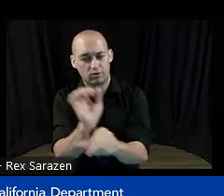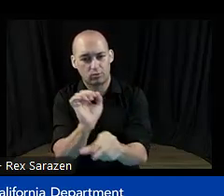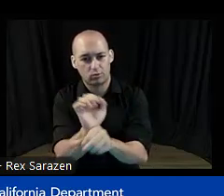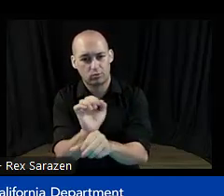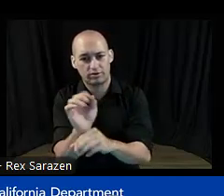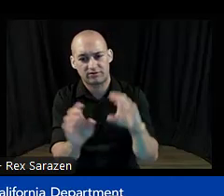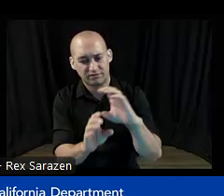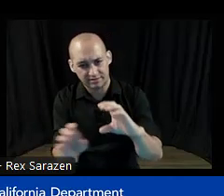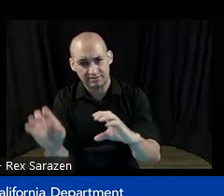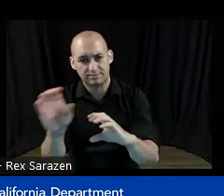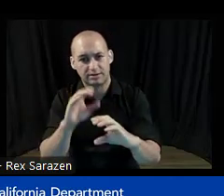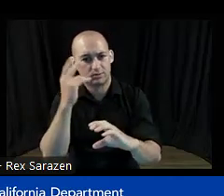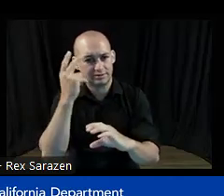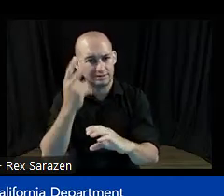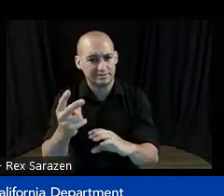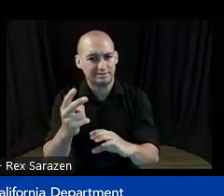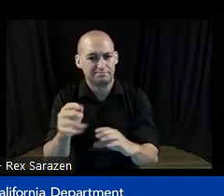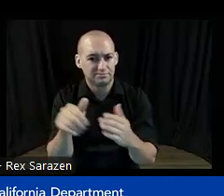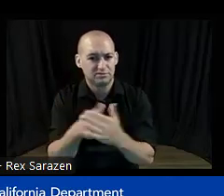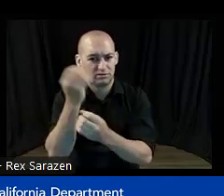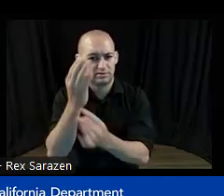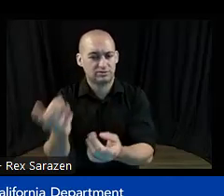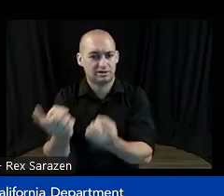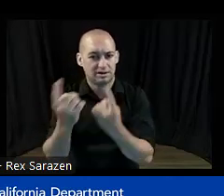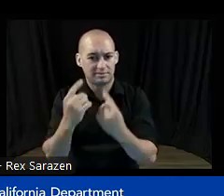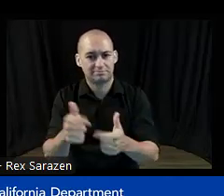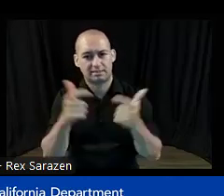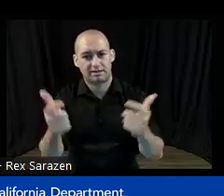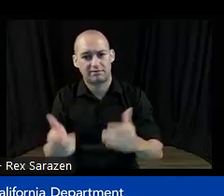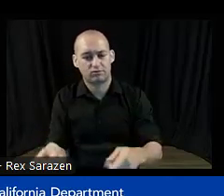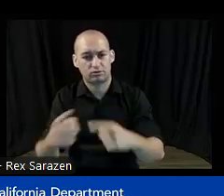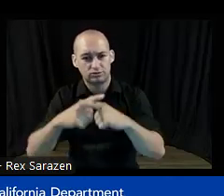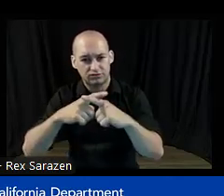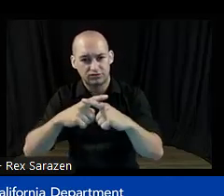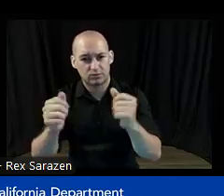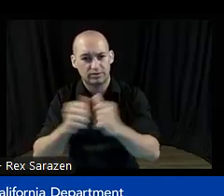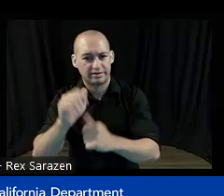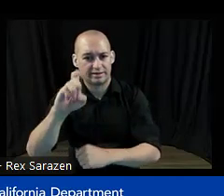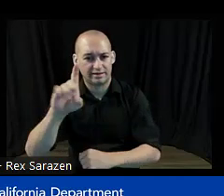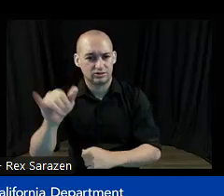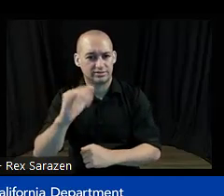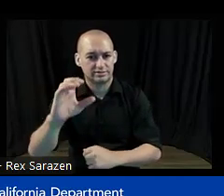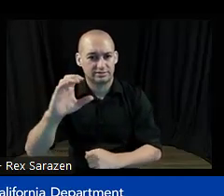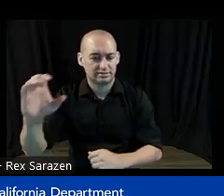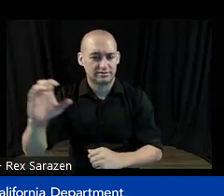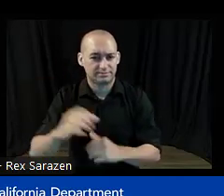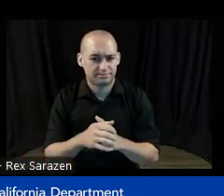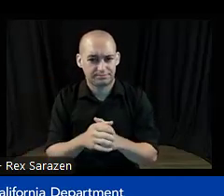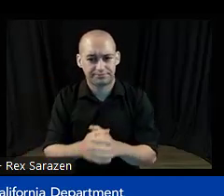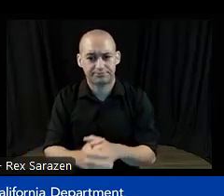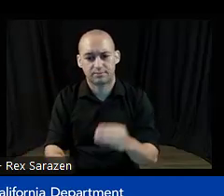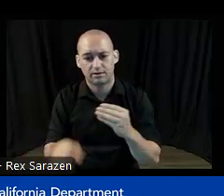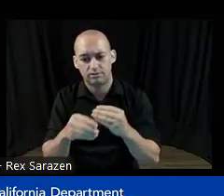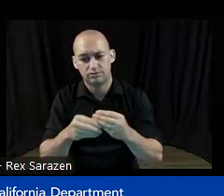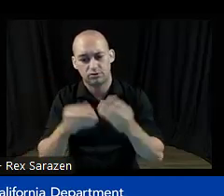And we'll be updating you, and there's a lot of crossover with the EDJCC. I also wanted to share that